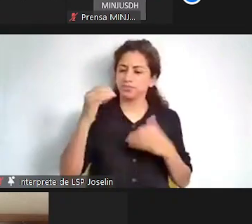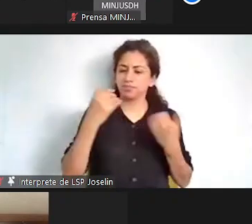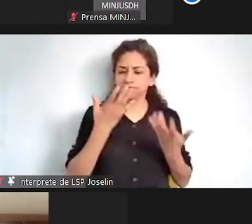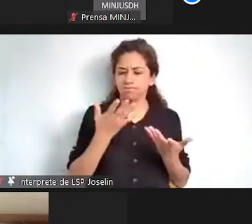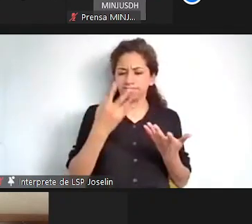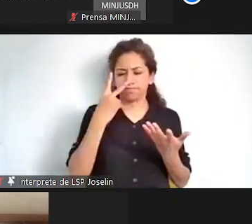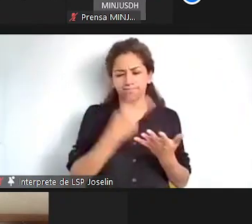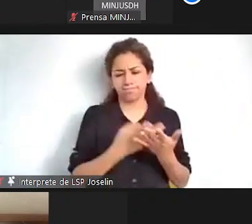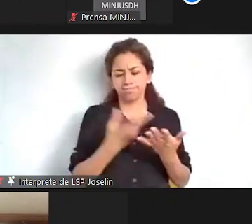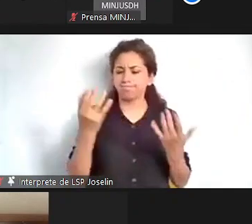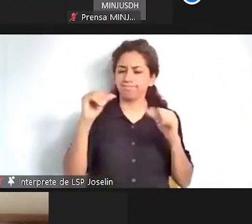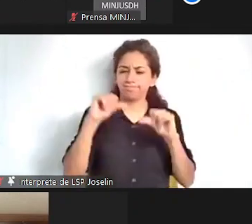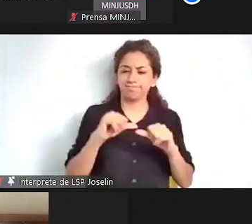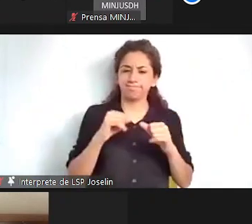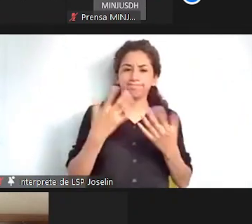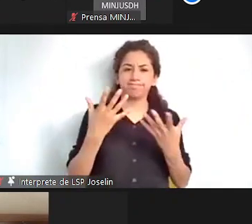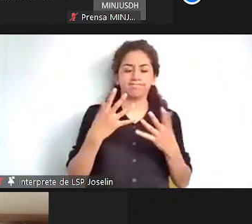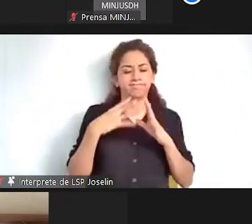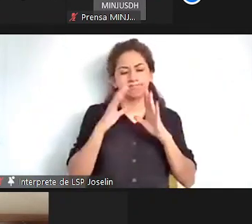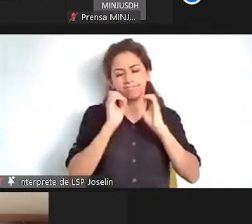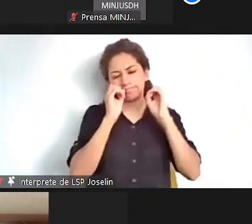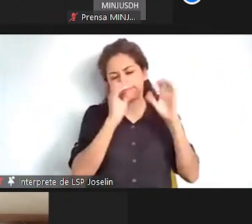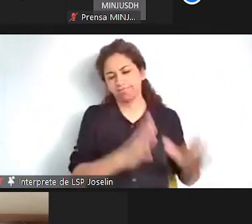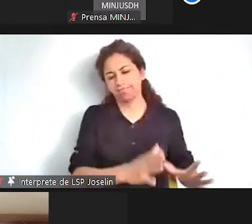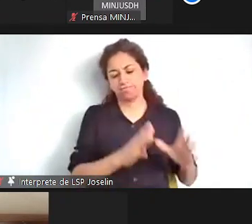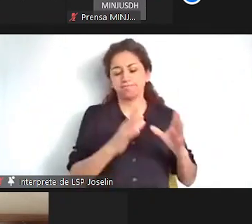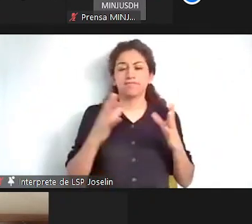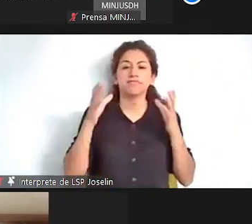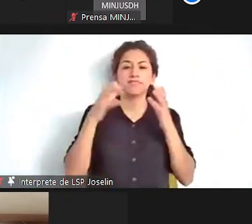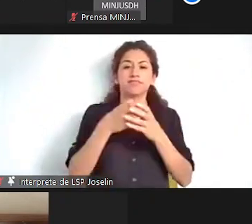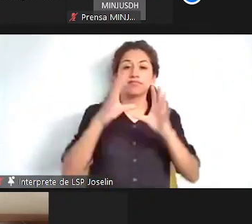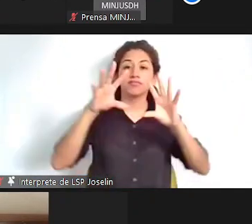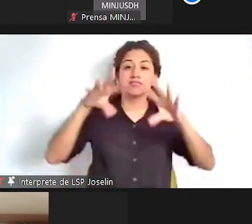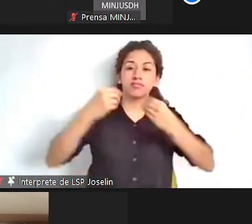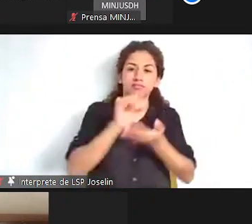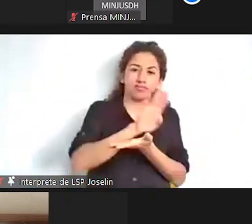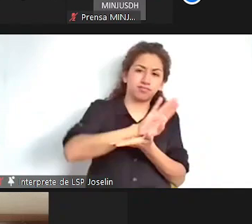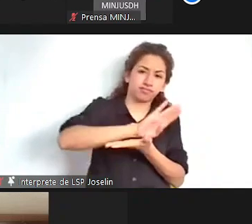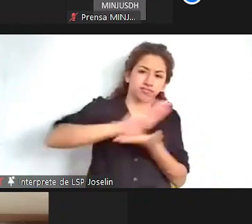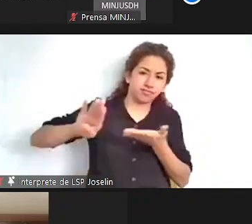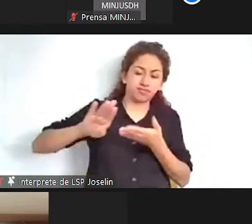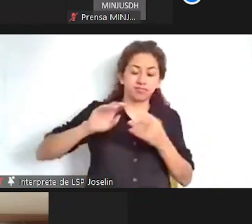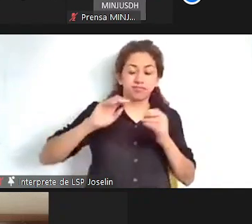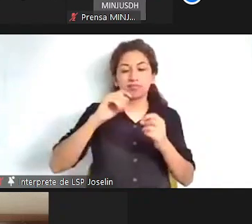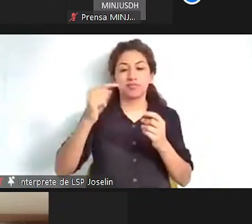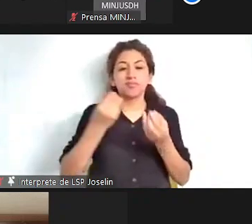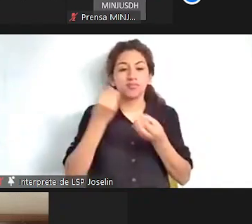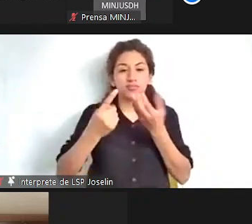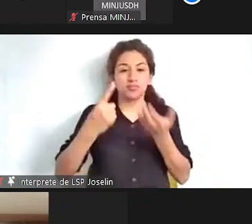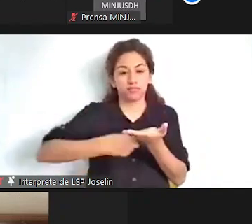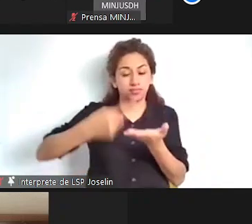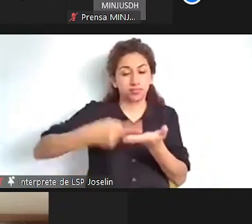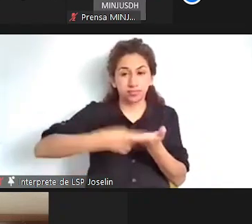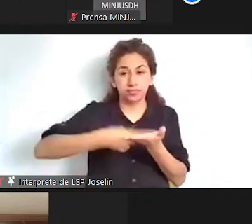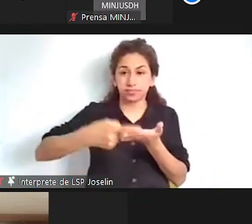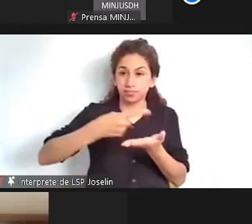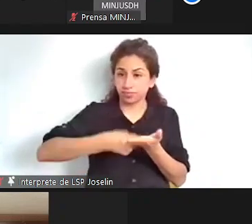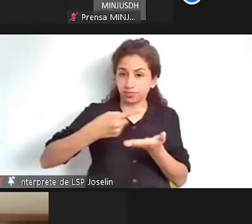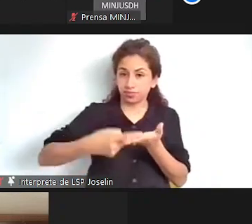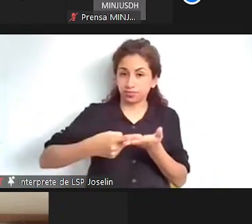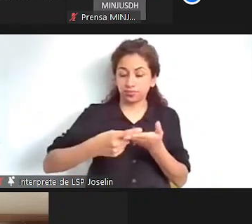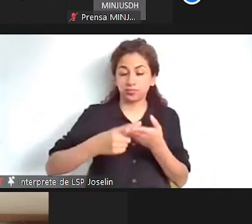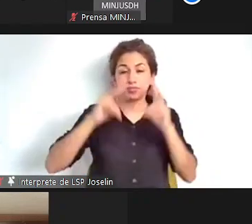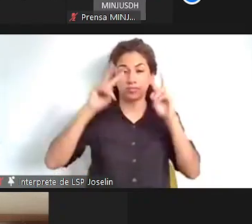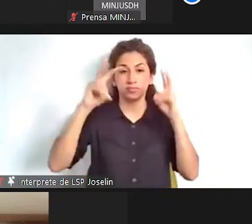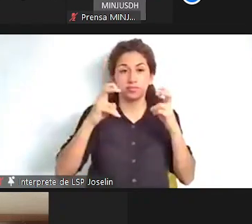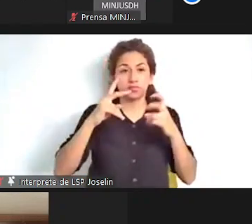very poor experience where we abandoned the labor congress because we were excluded on the